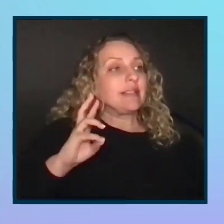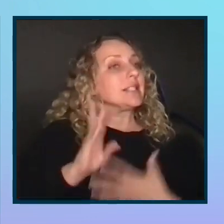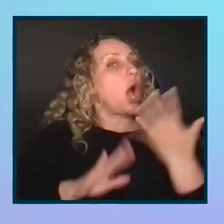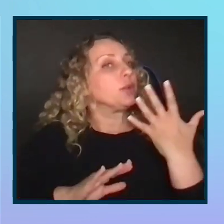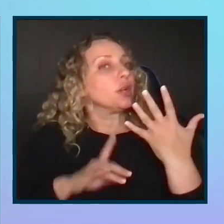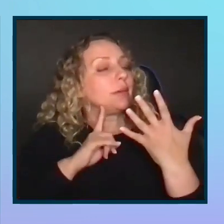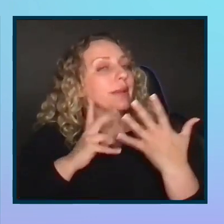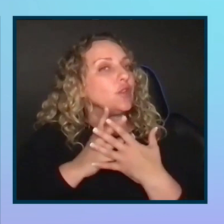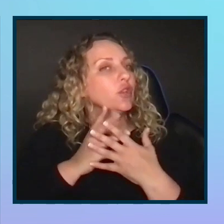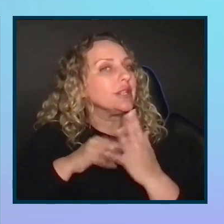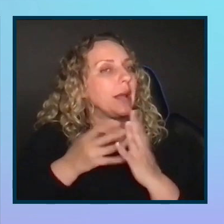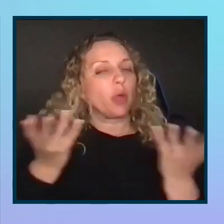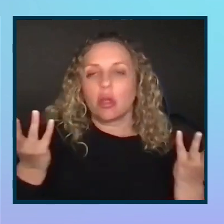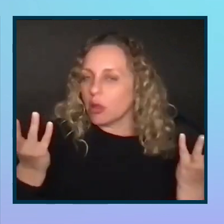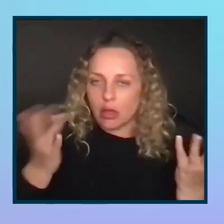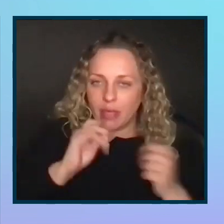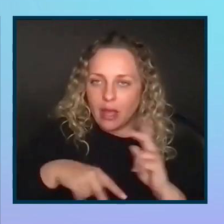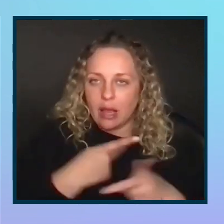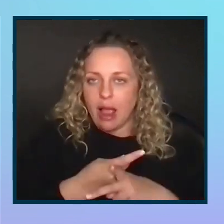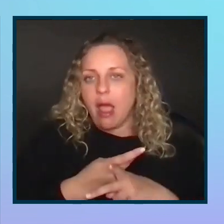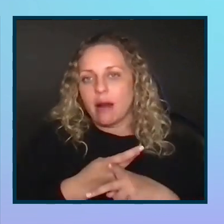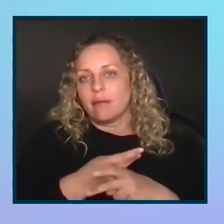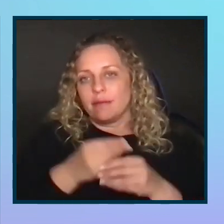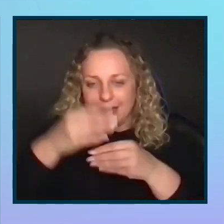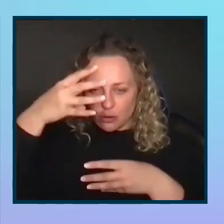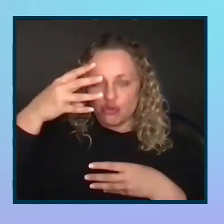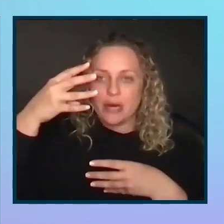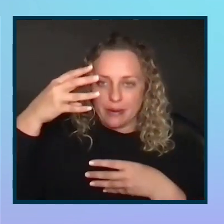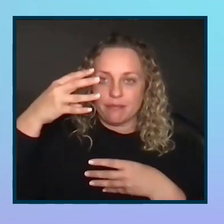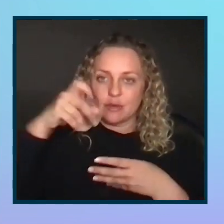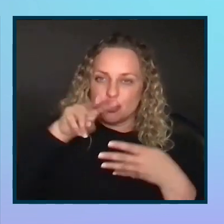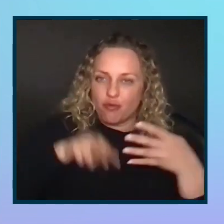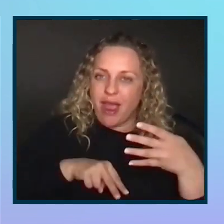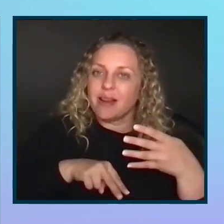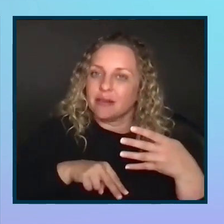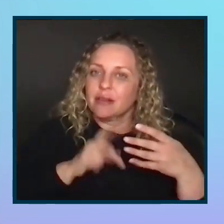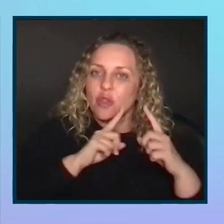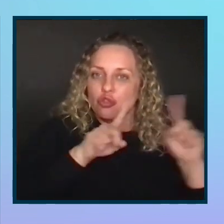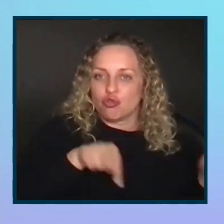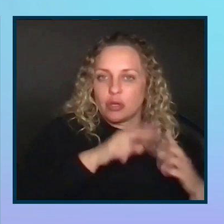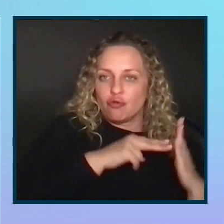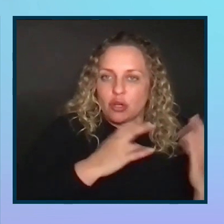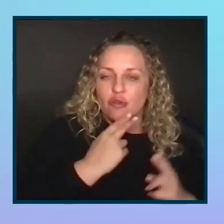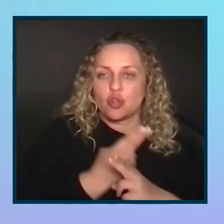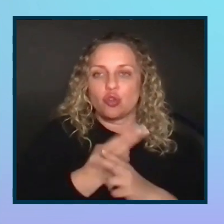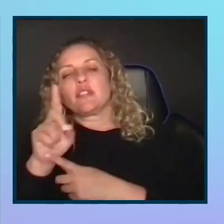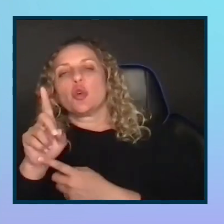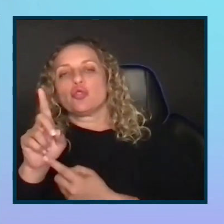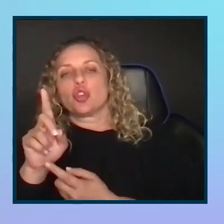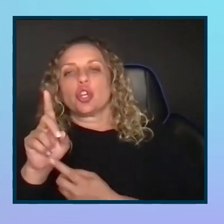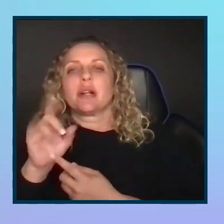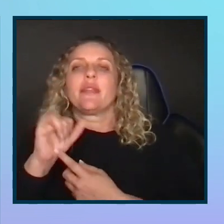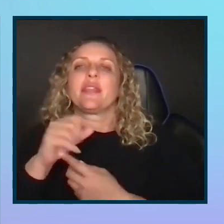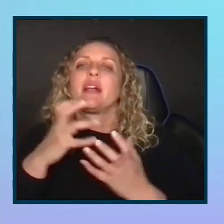just filtered a table. That kind of downstream content, I think, should be read to a screen reader user. But when it comes to progressive disclosure,